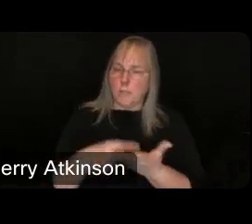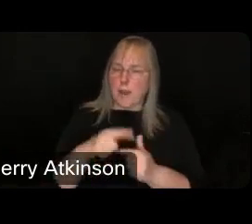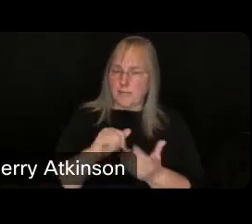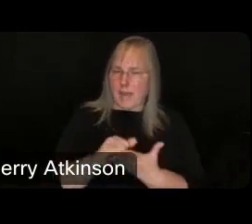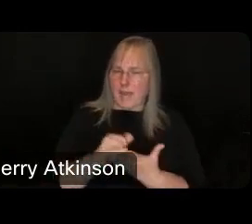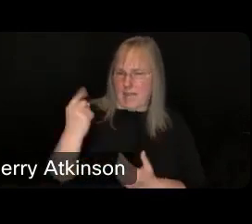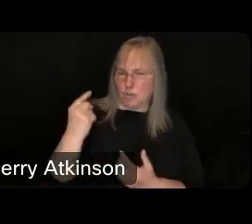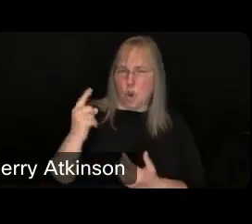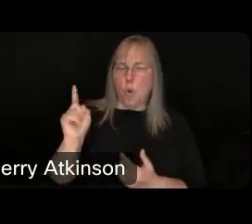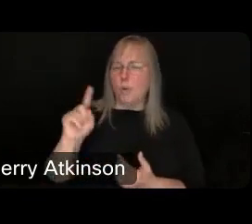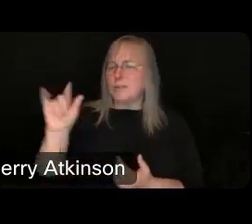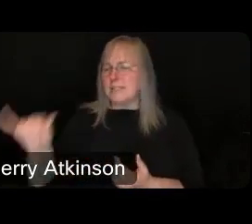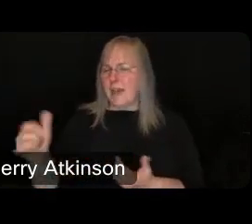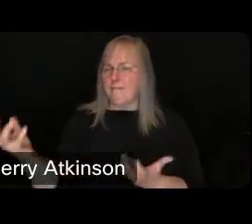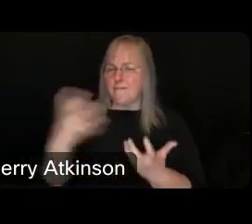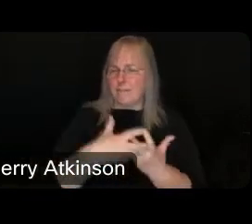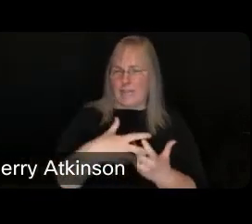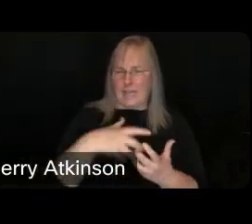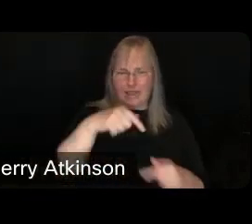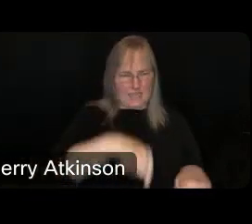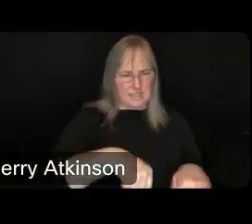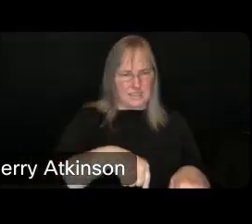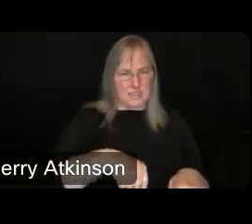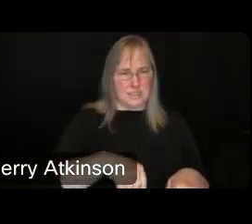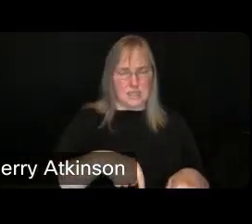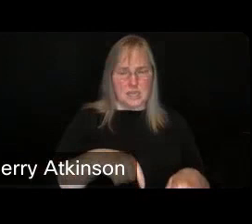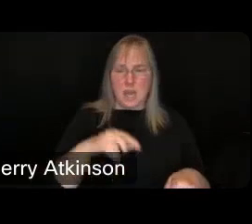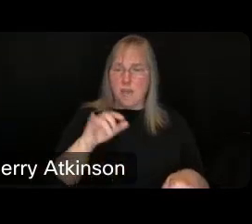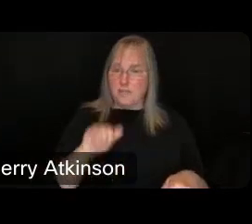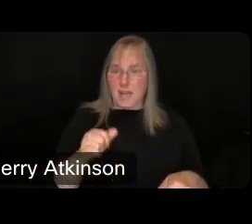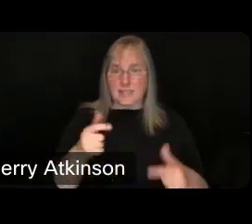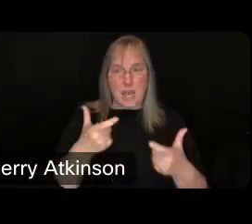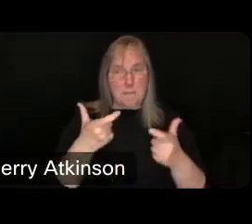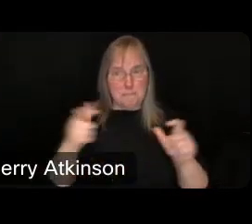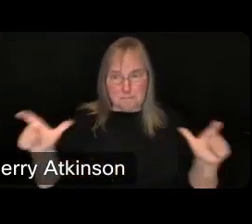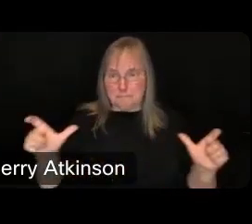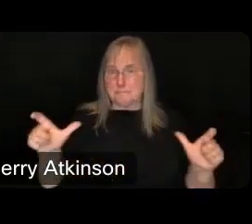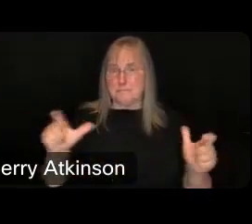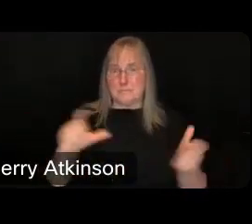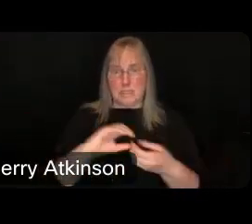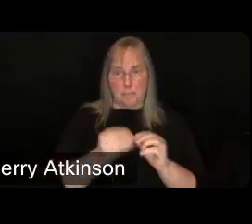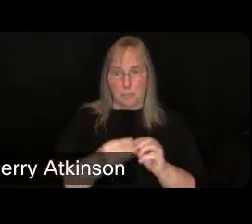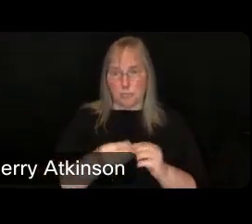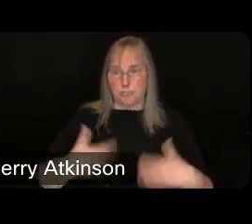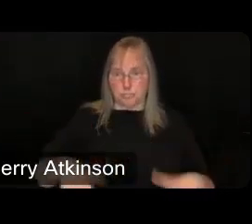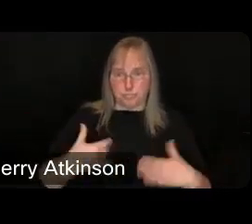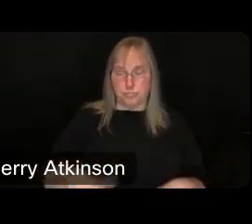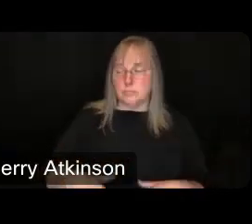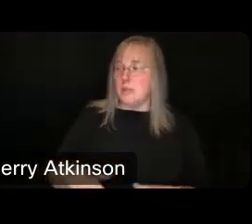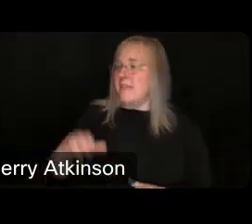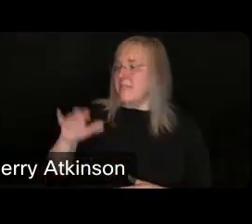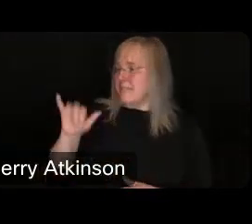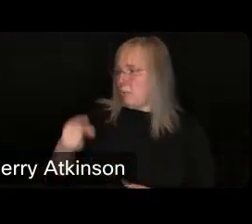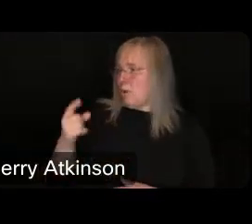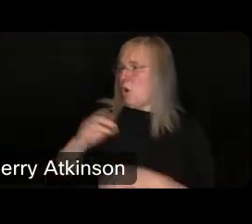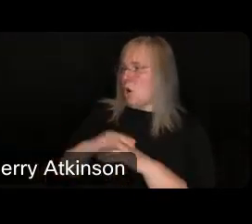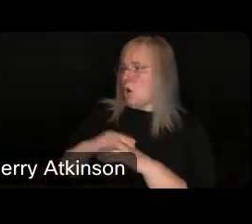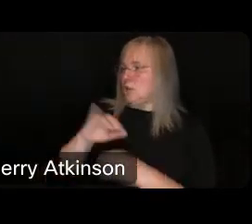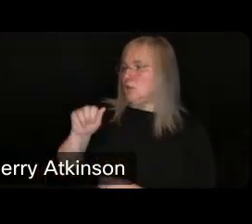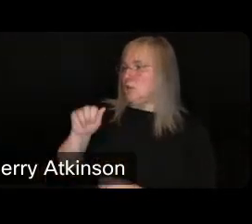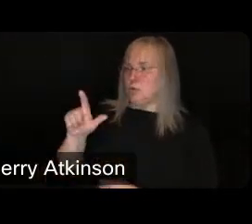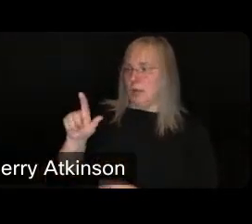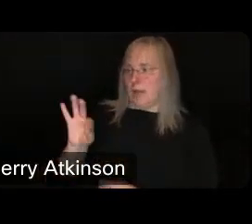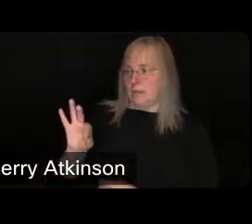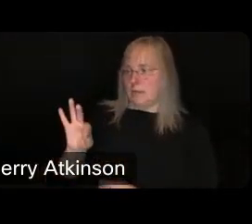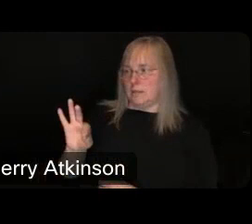this? Because it's a gigantic number. Yeah, that one on the January 29th, when